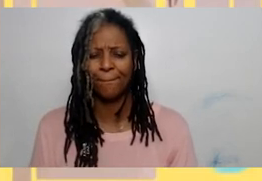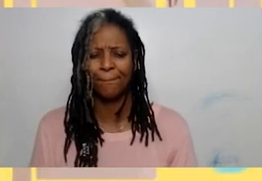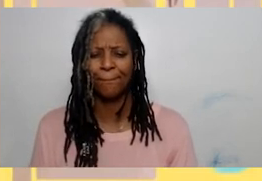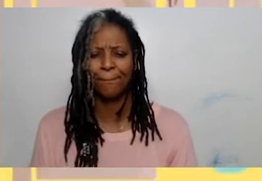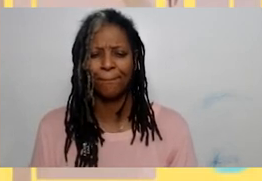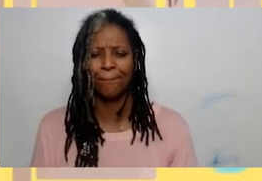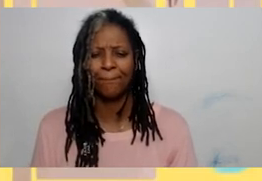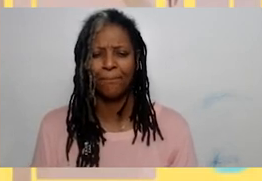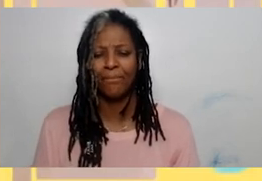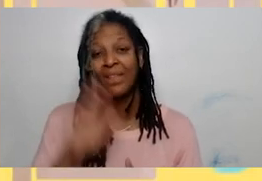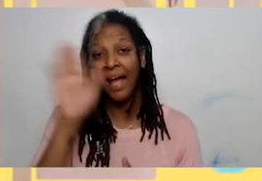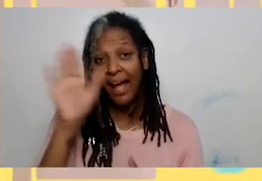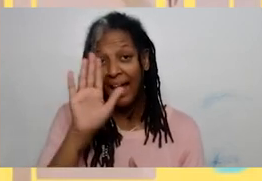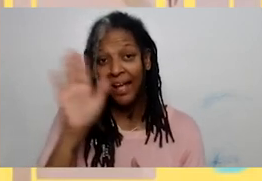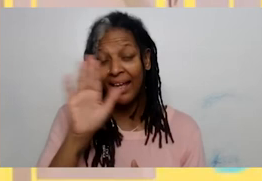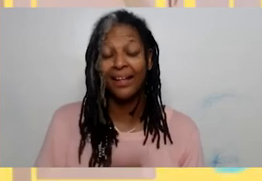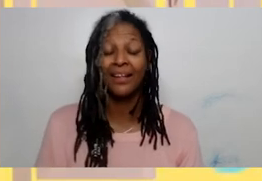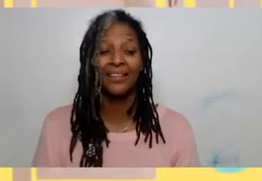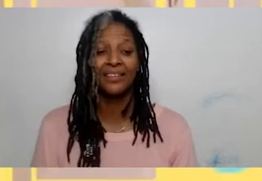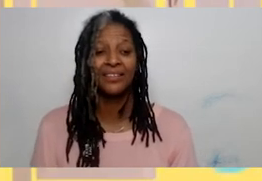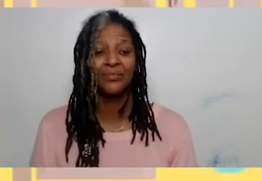Hi, Josh.